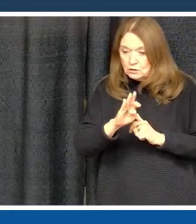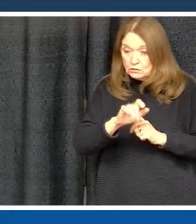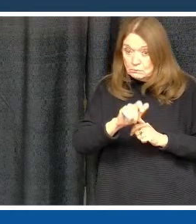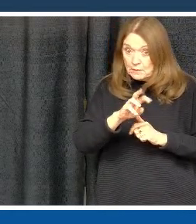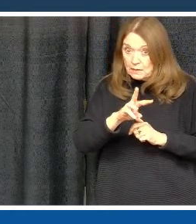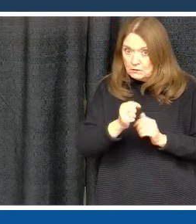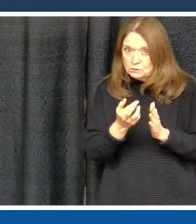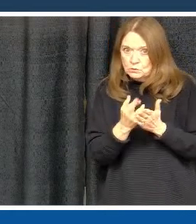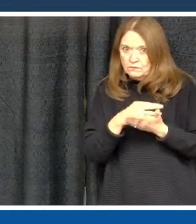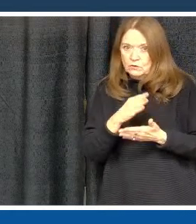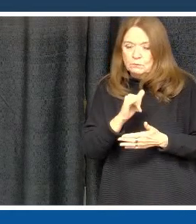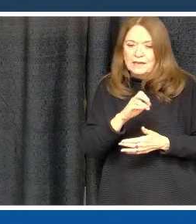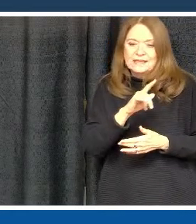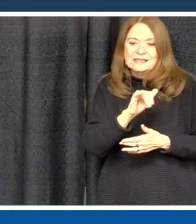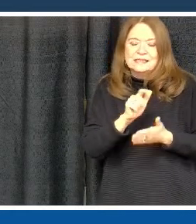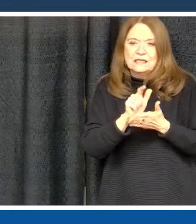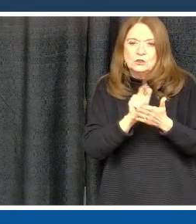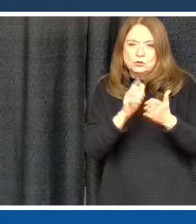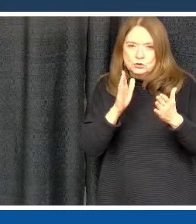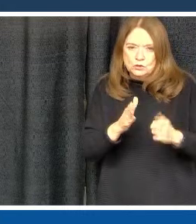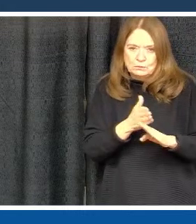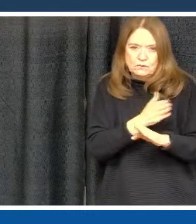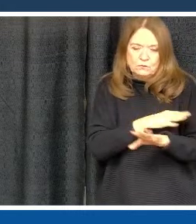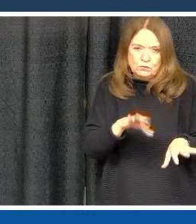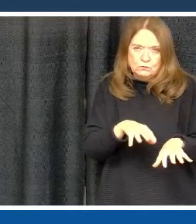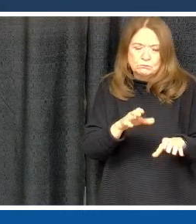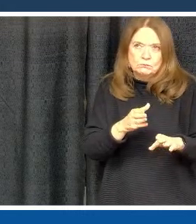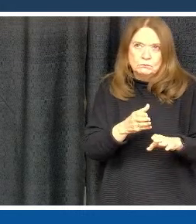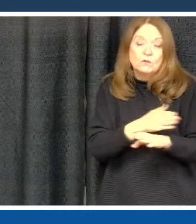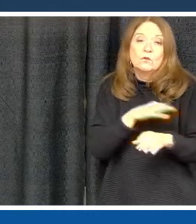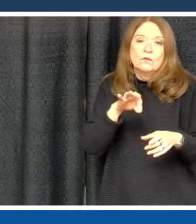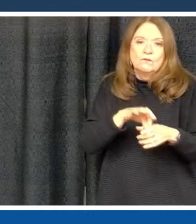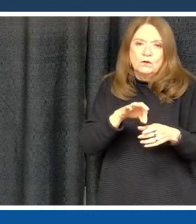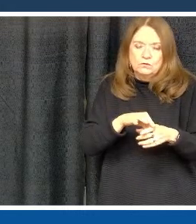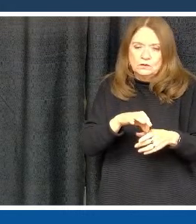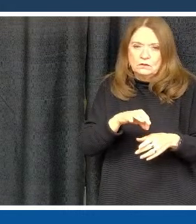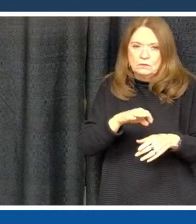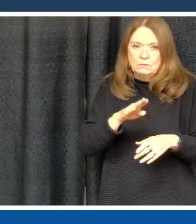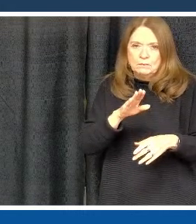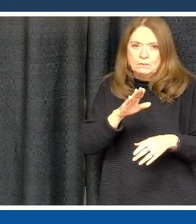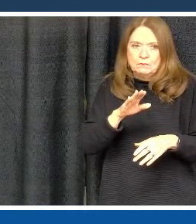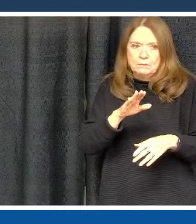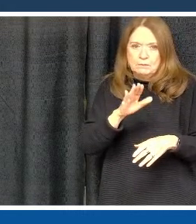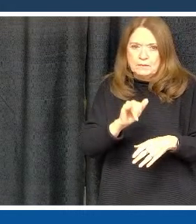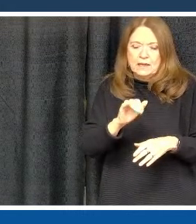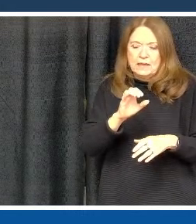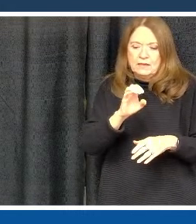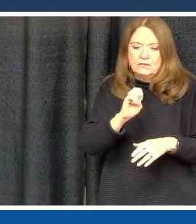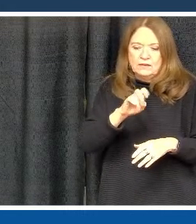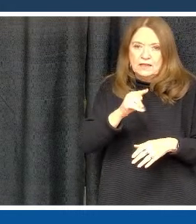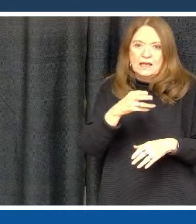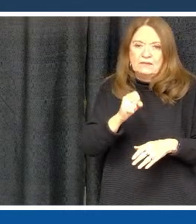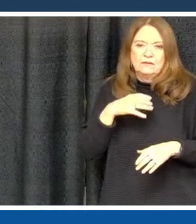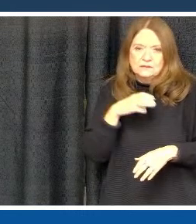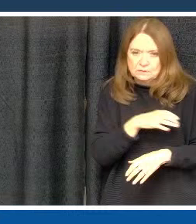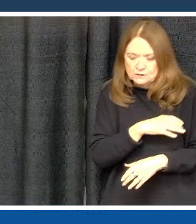be reviewed by the city attorney before they are before they are voted on by the Ethics Commission.